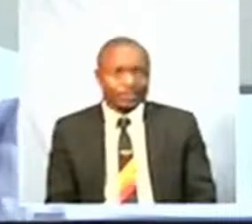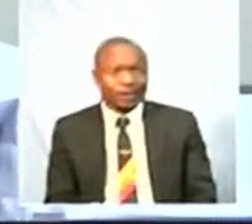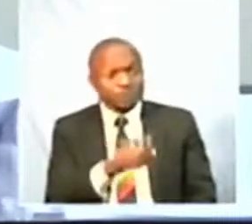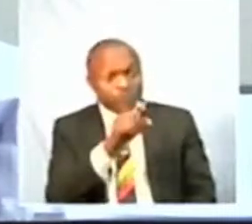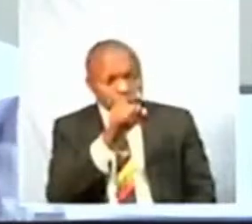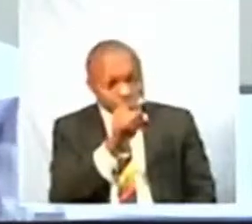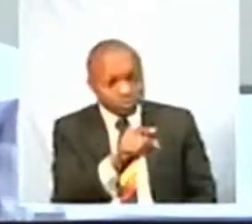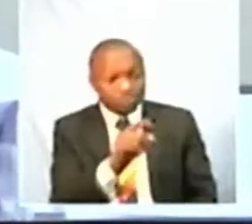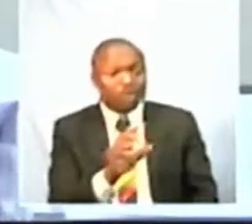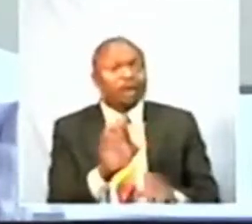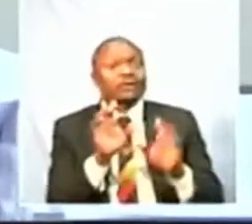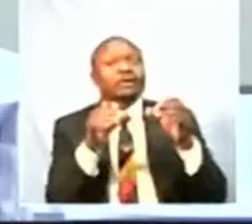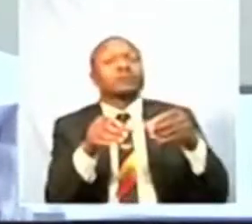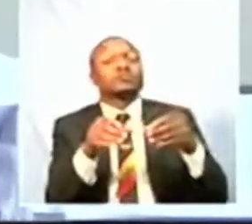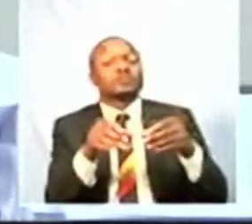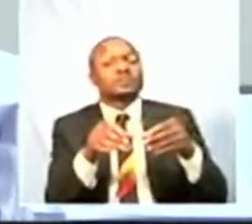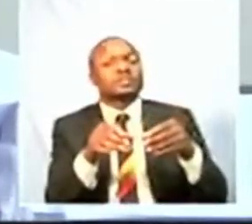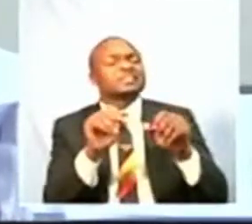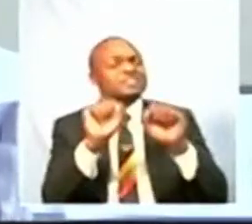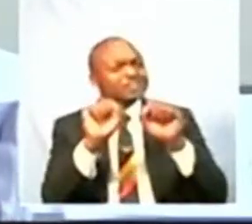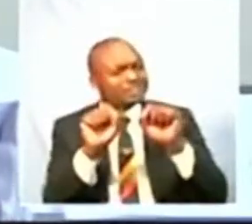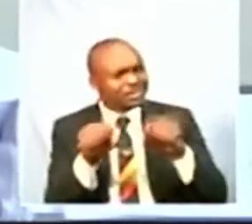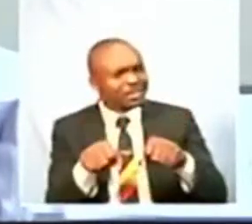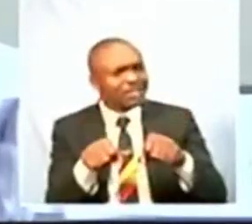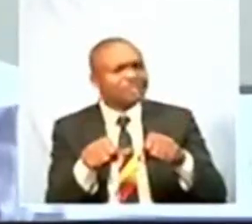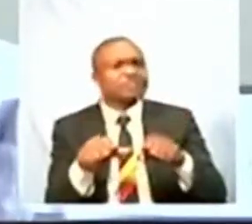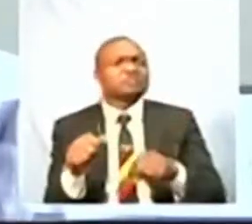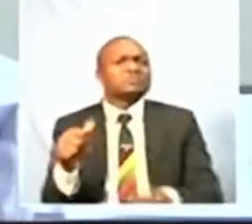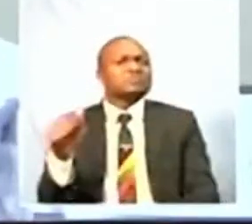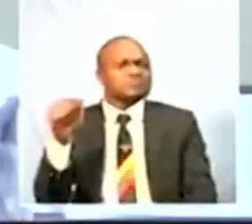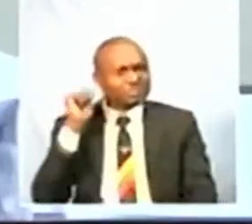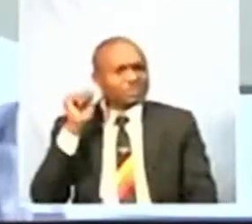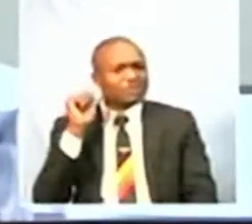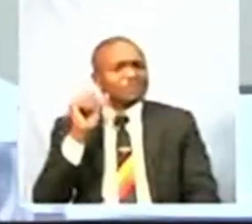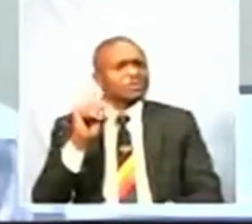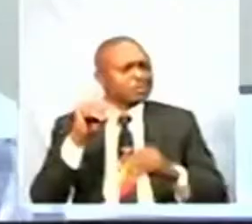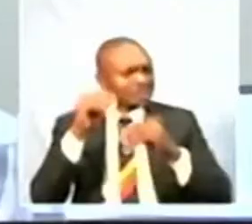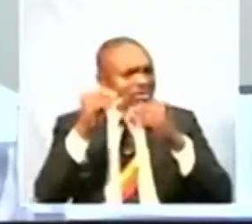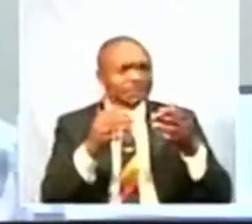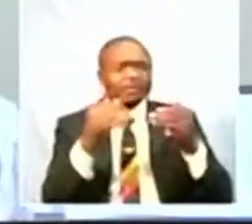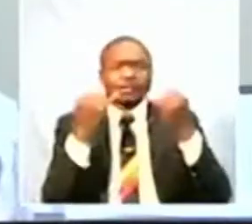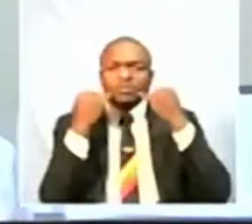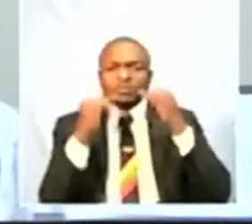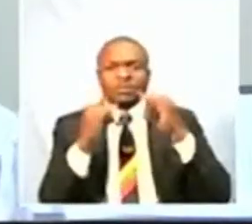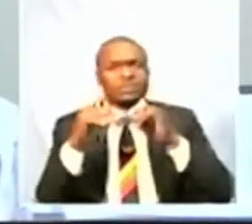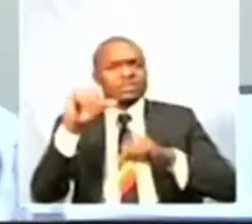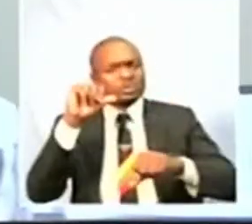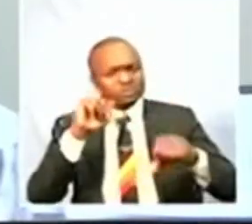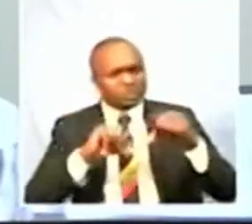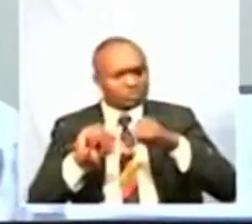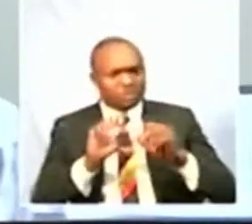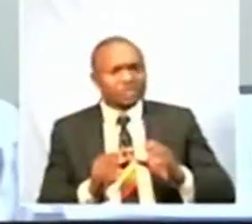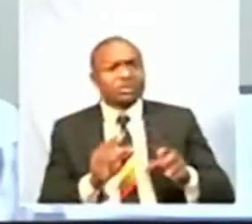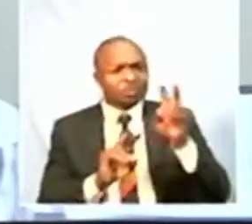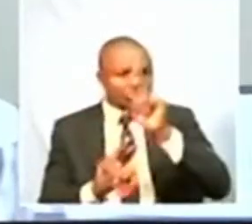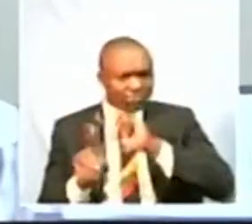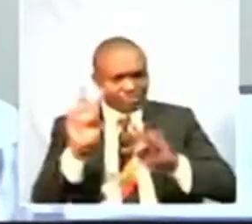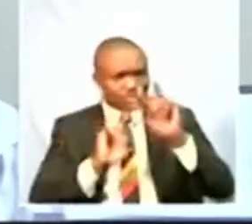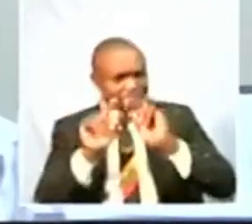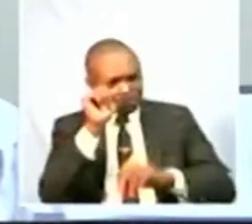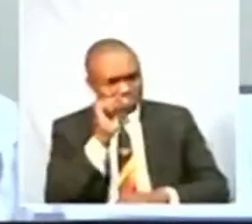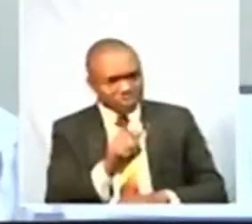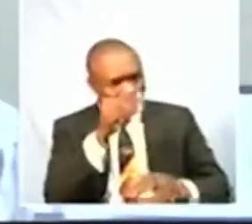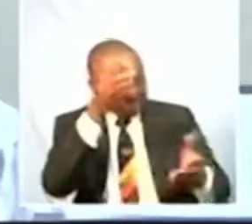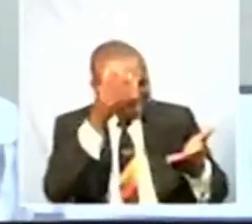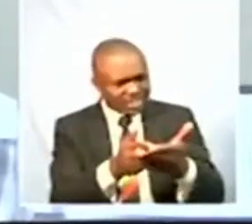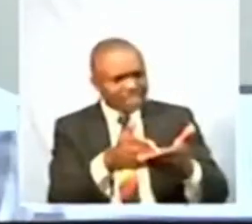You, as a council, you can refuse to give details to an auditor who visits you. This